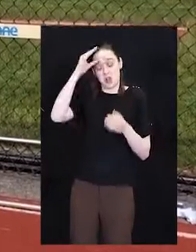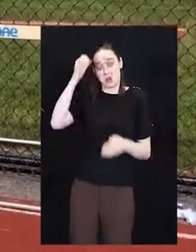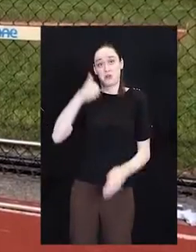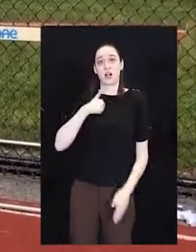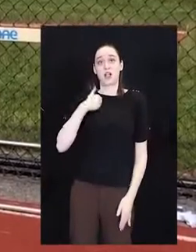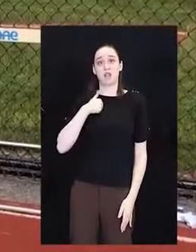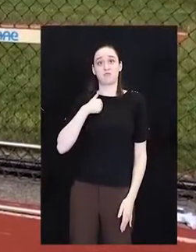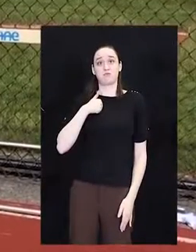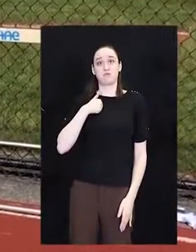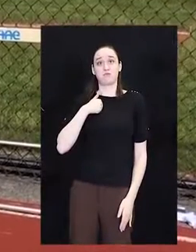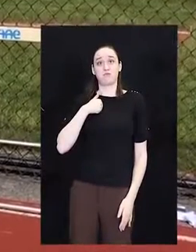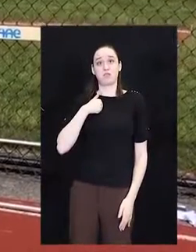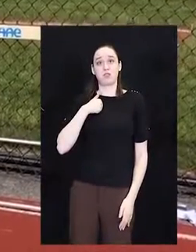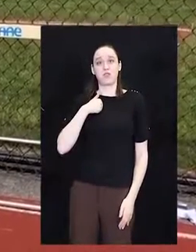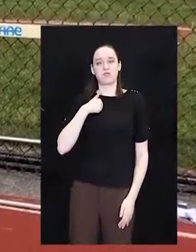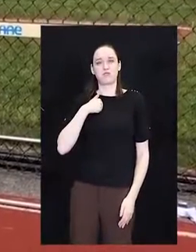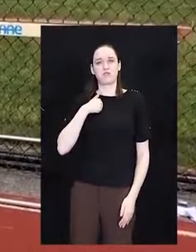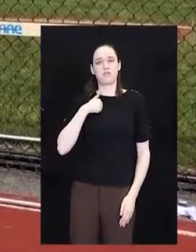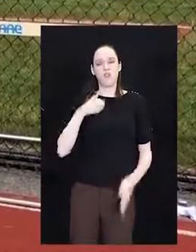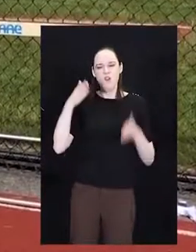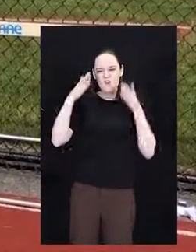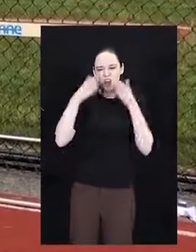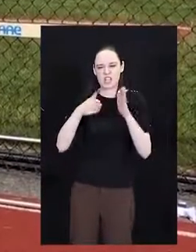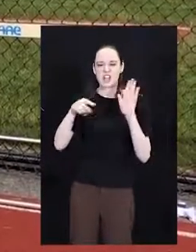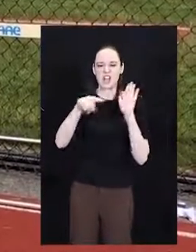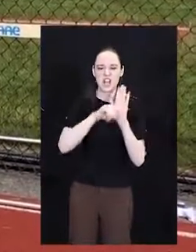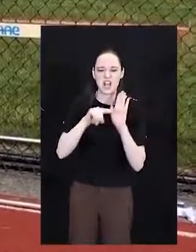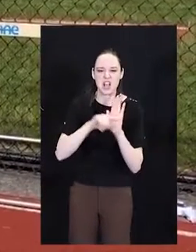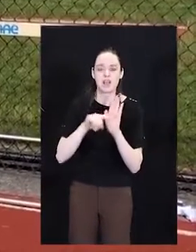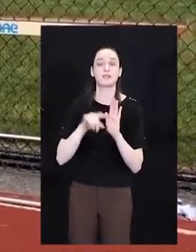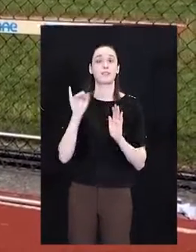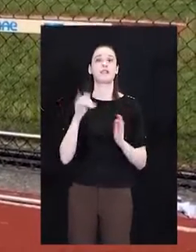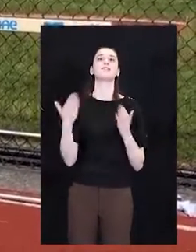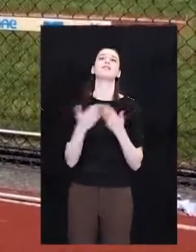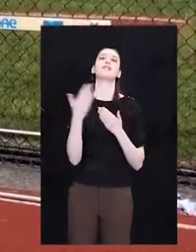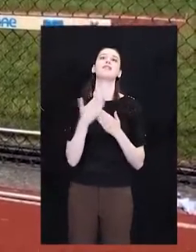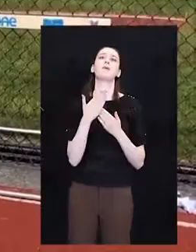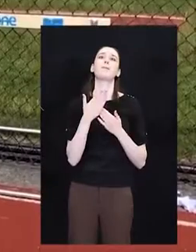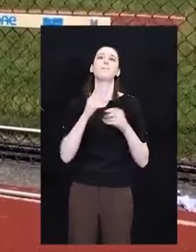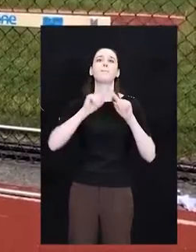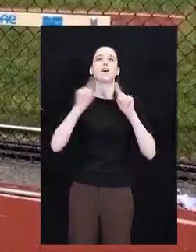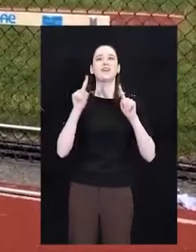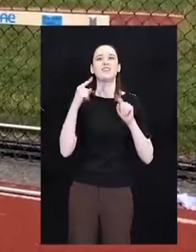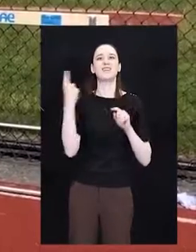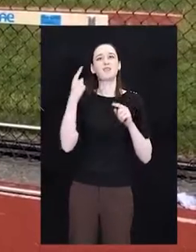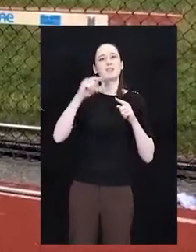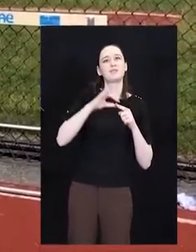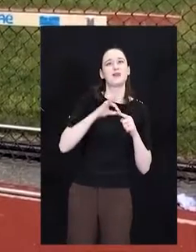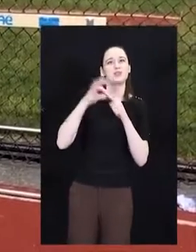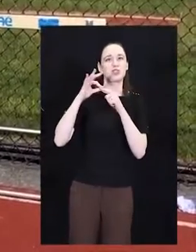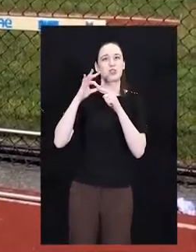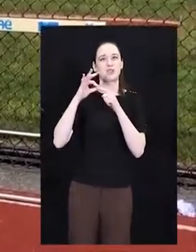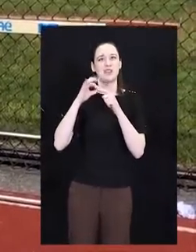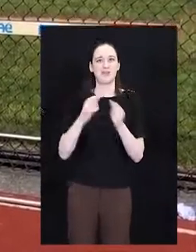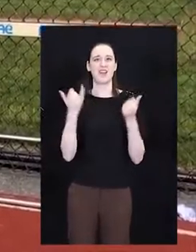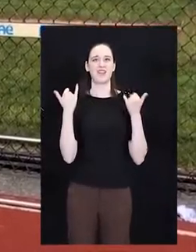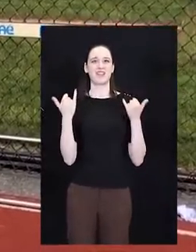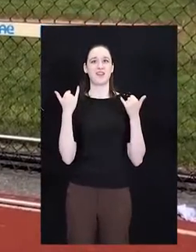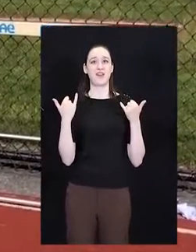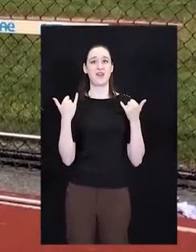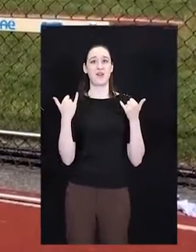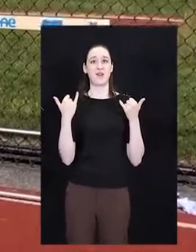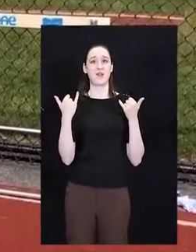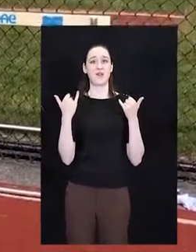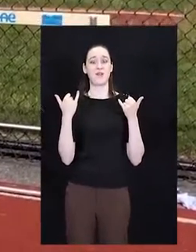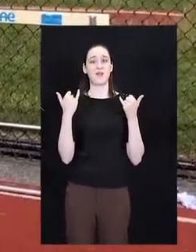will one day make the difference. Even though focusing on negatives in our situation is easy, there is still something beautiful about what we have lived